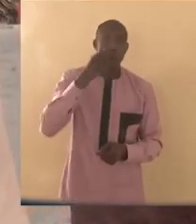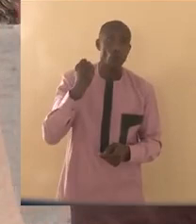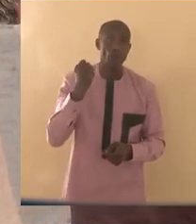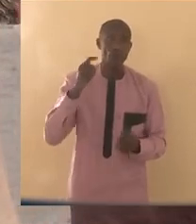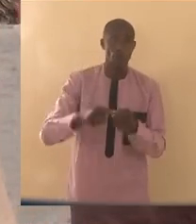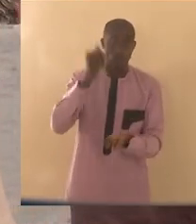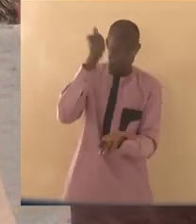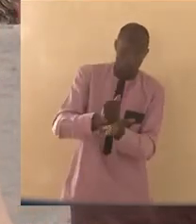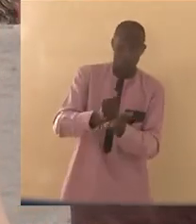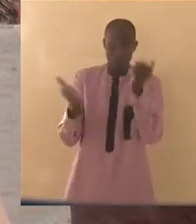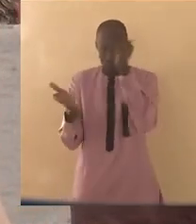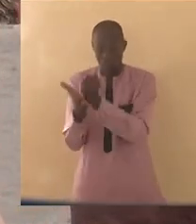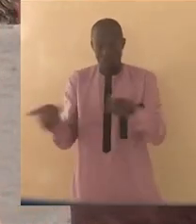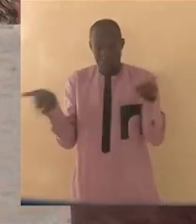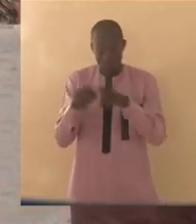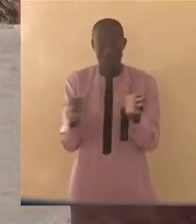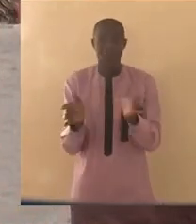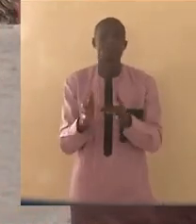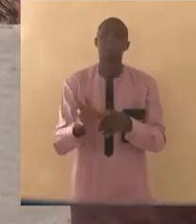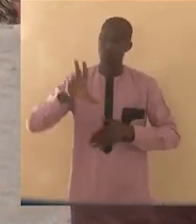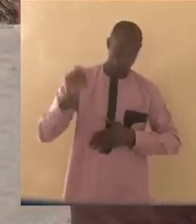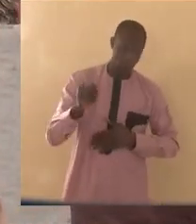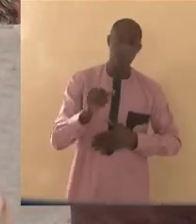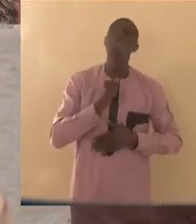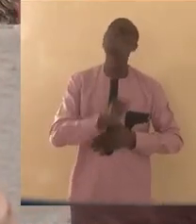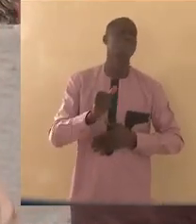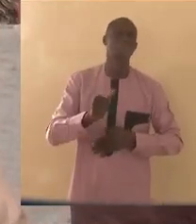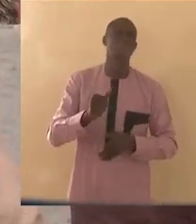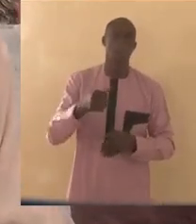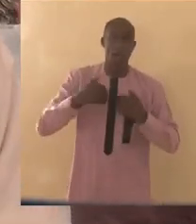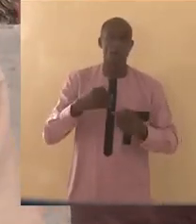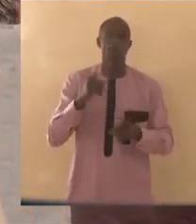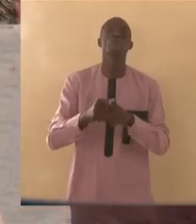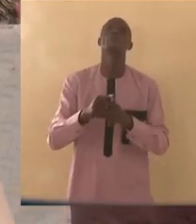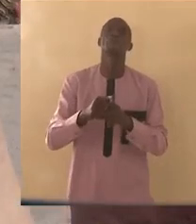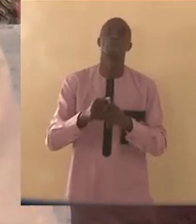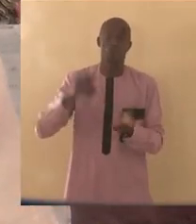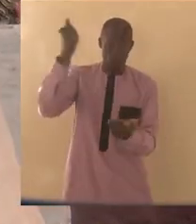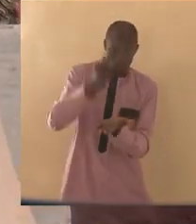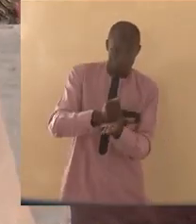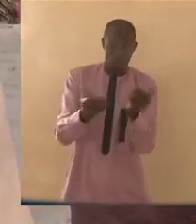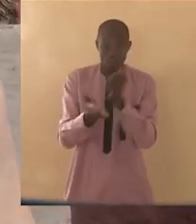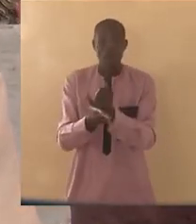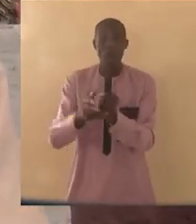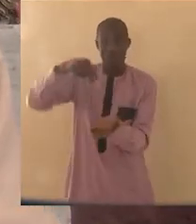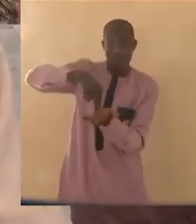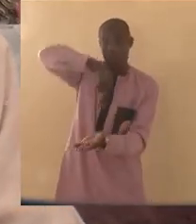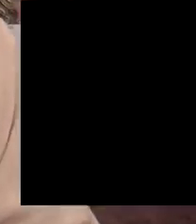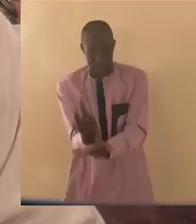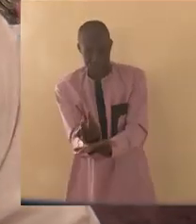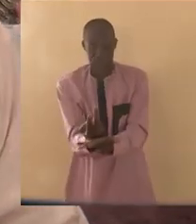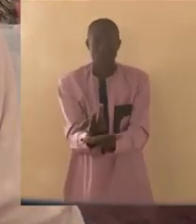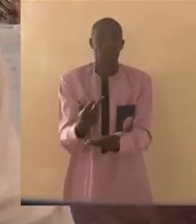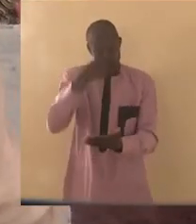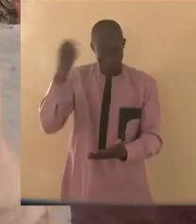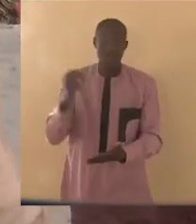when Peter was to be crucified like Jesus, he said, no, he does not deserve to be crucified upright. Crucify me upside down because I